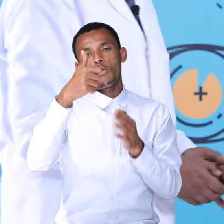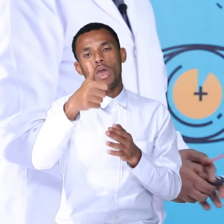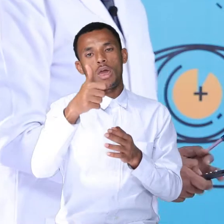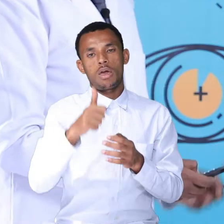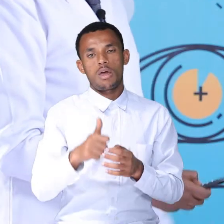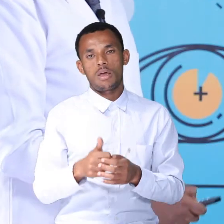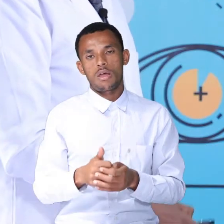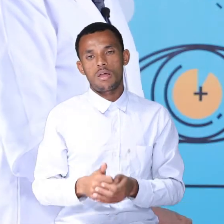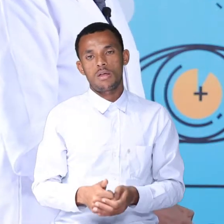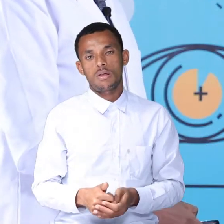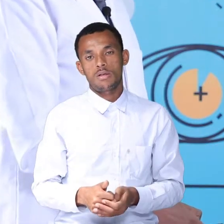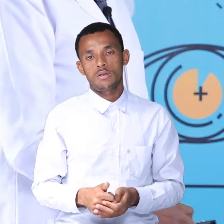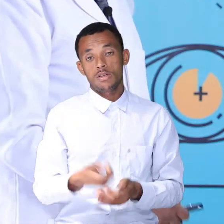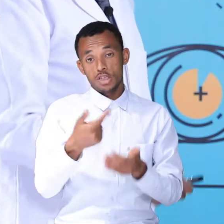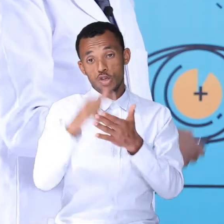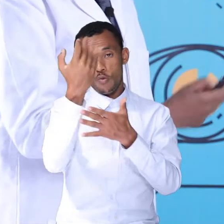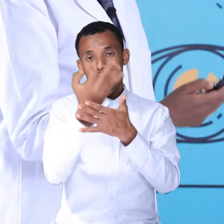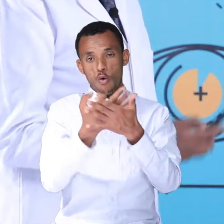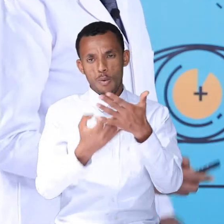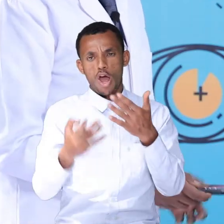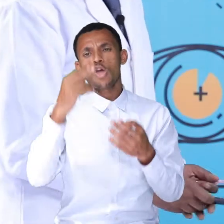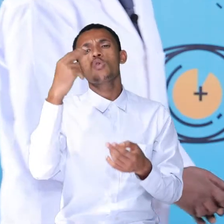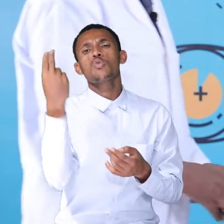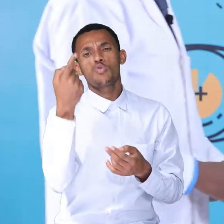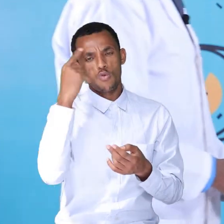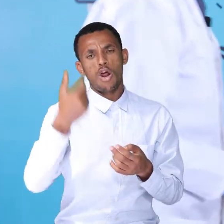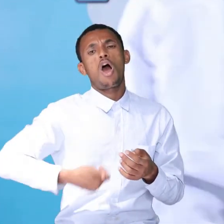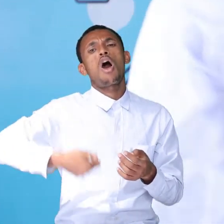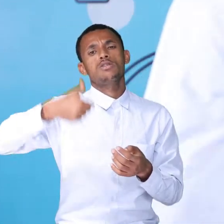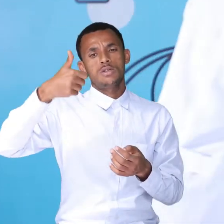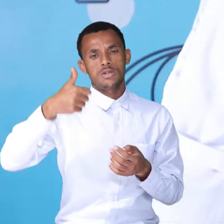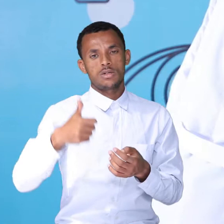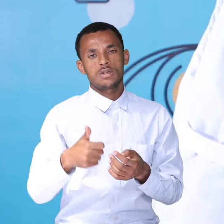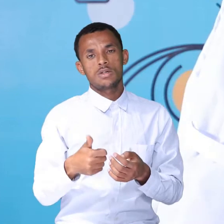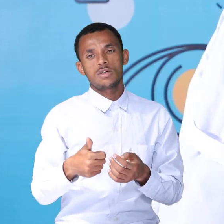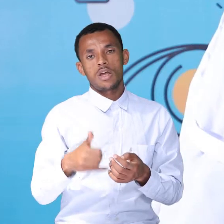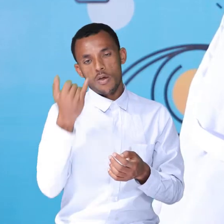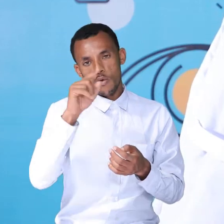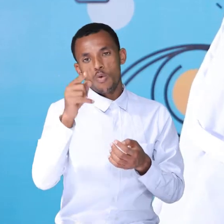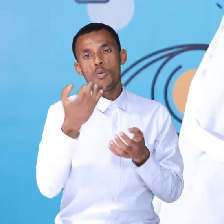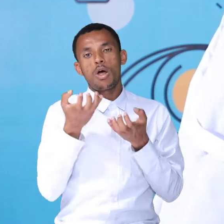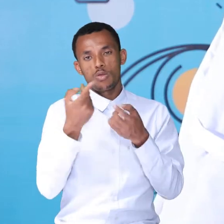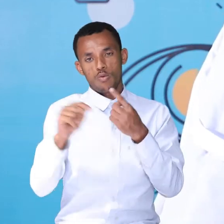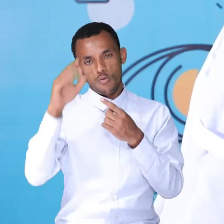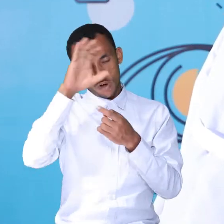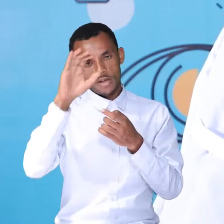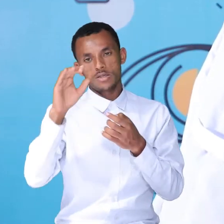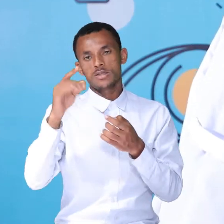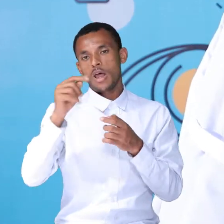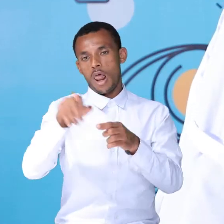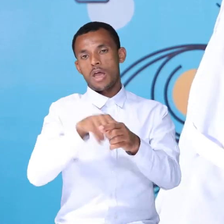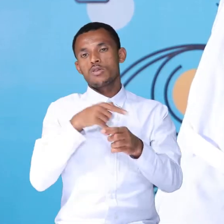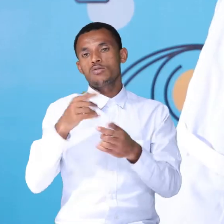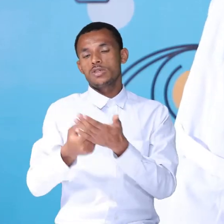be. This formula may be used for the other one also. If you want to find the length of this side,